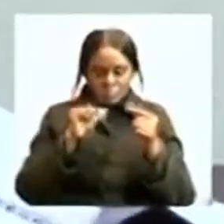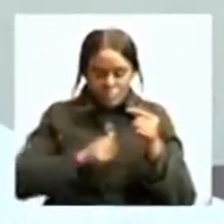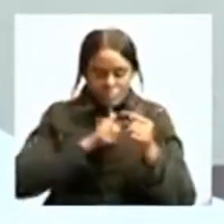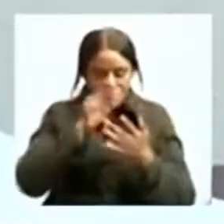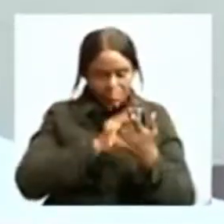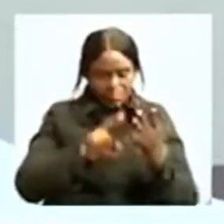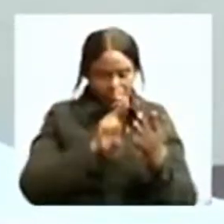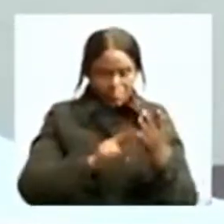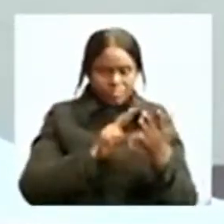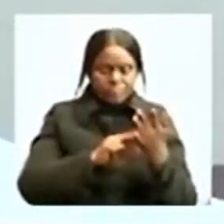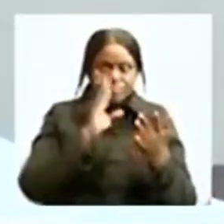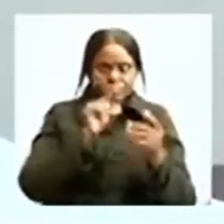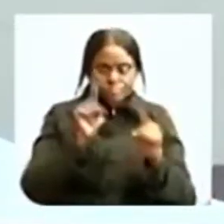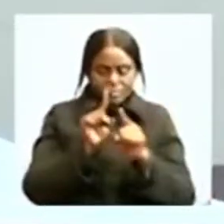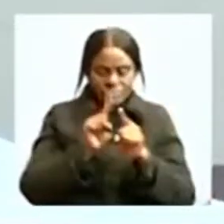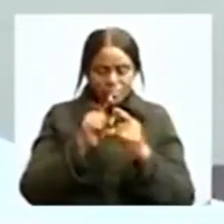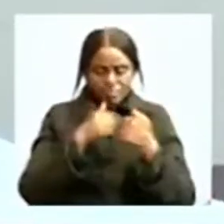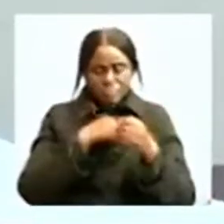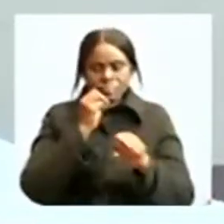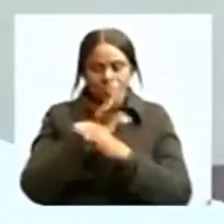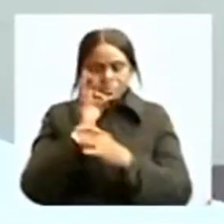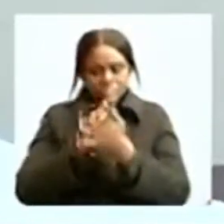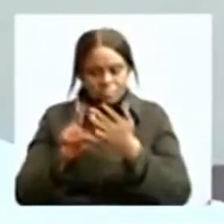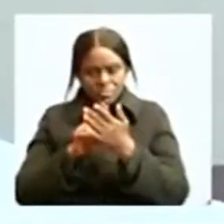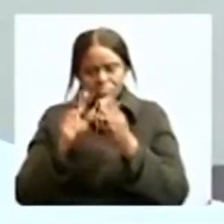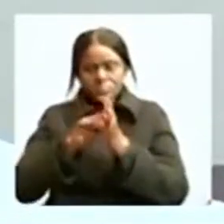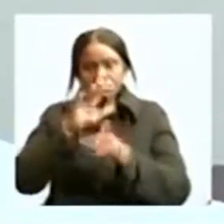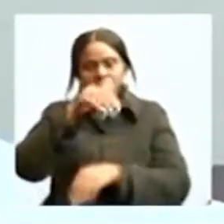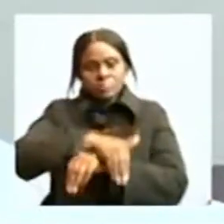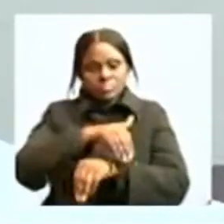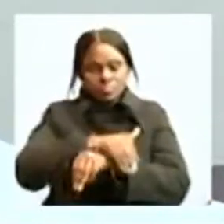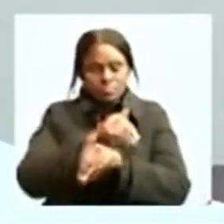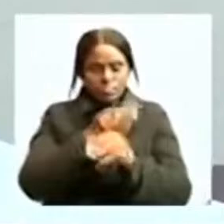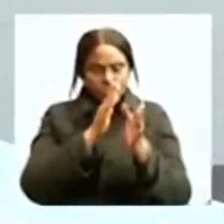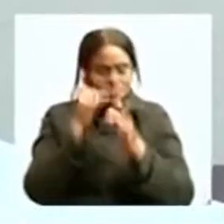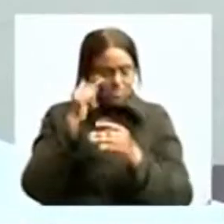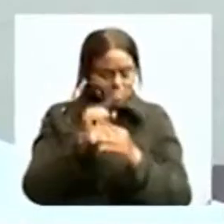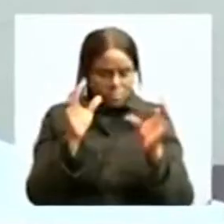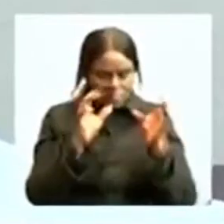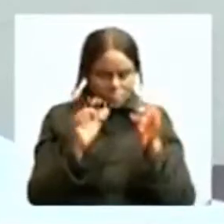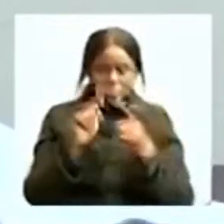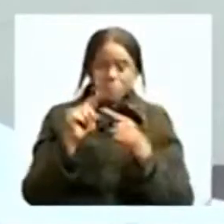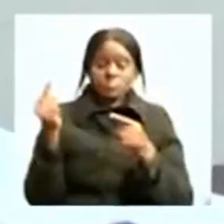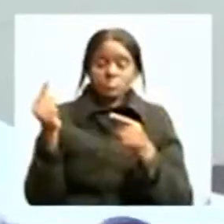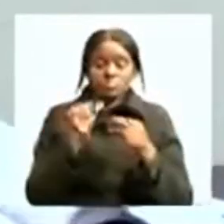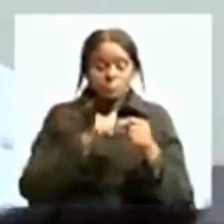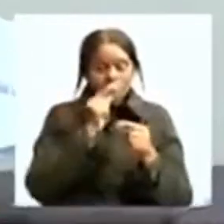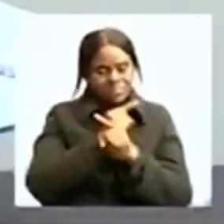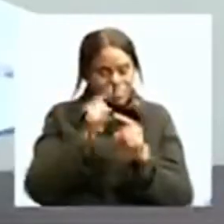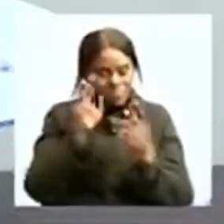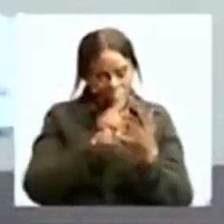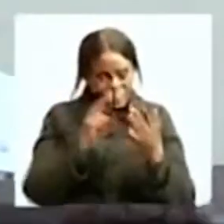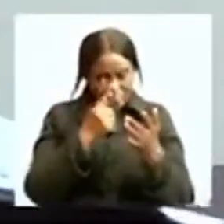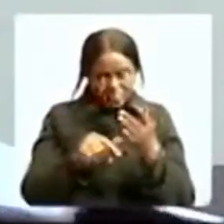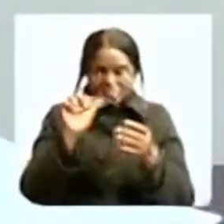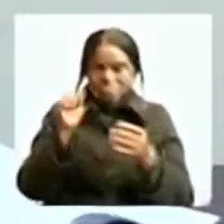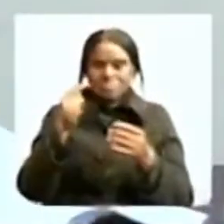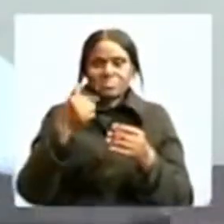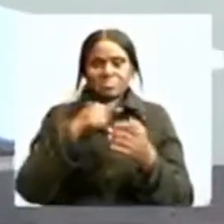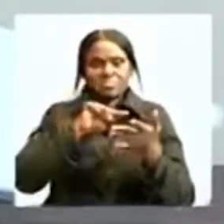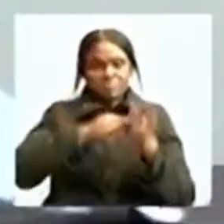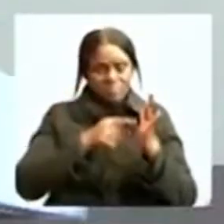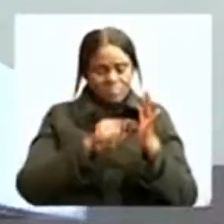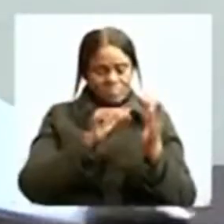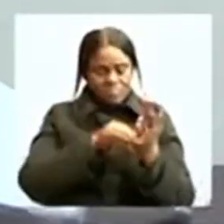read, like we have already read in the night, prepared for the councils to come, we just read what the AG has highlighted